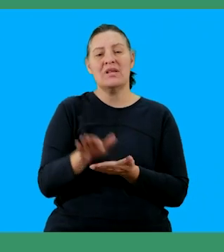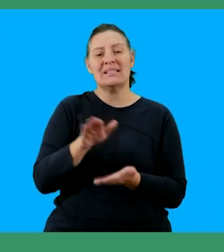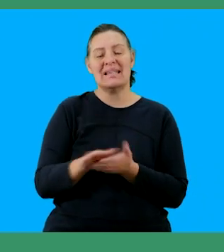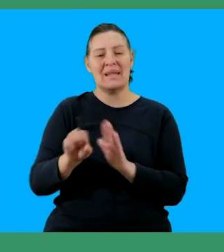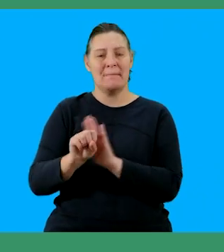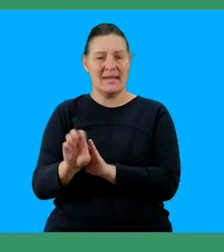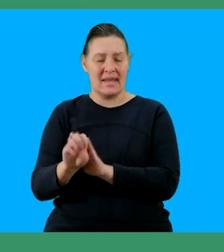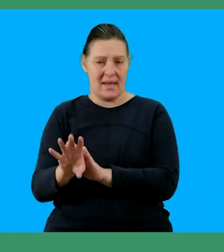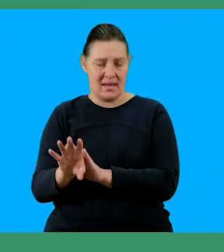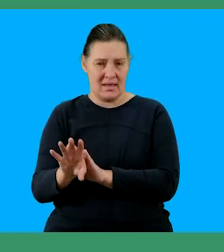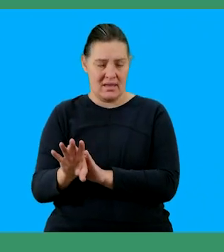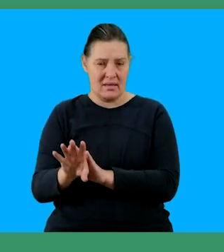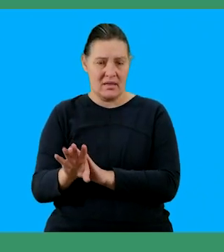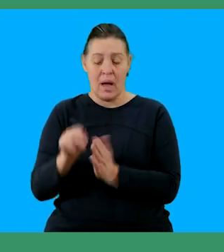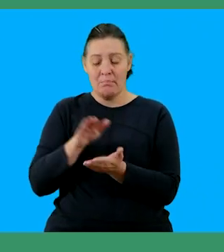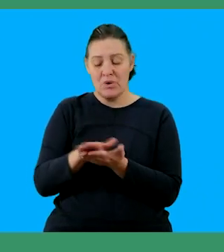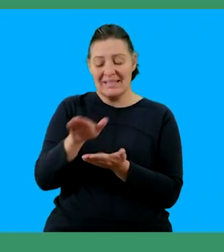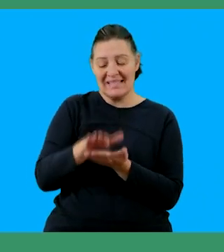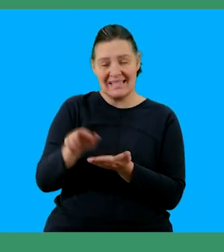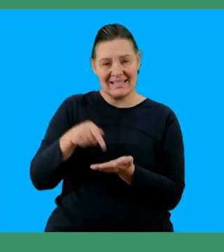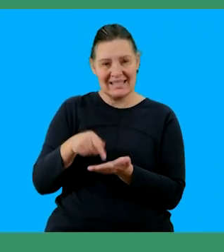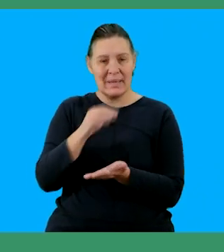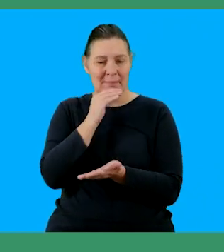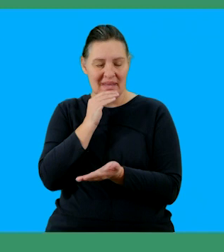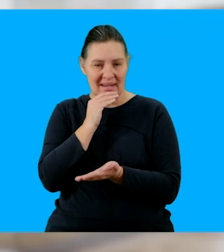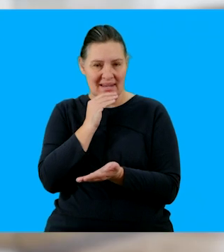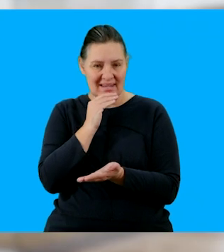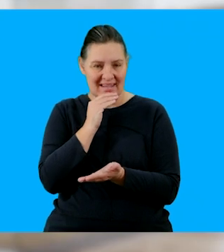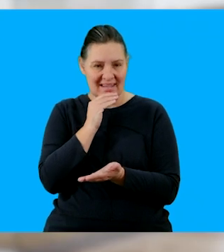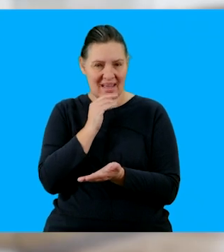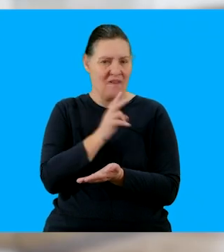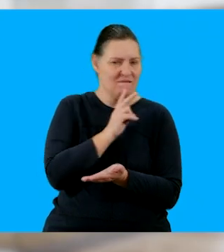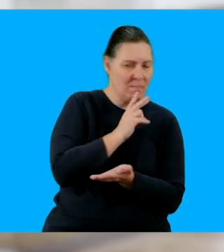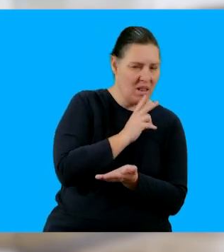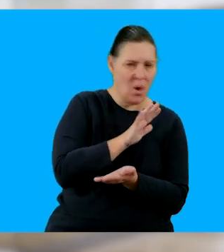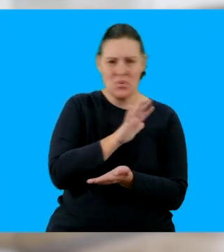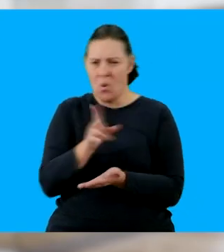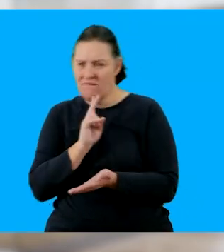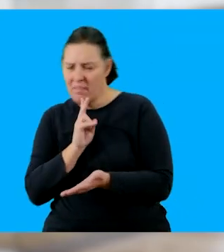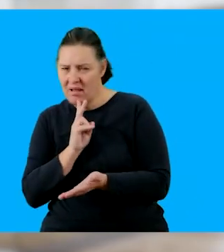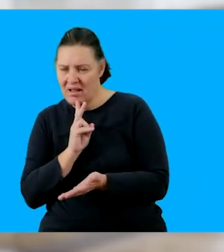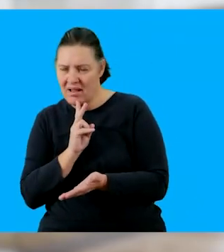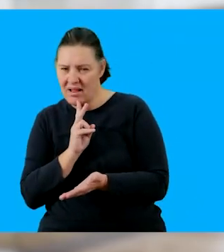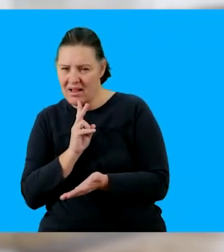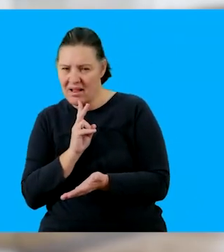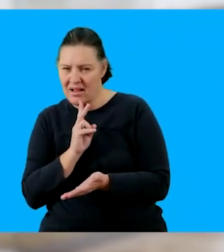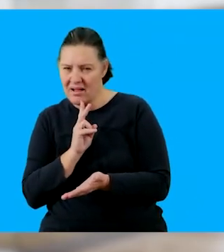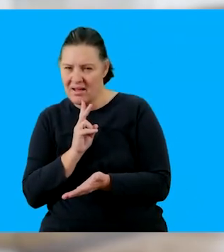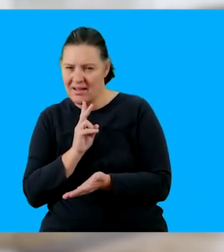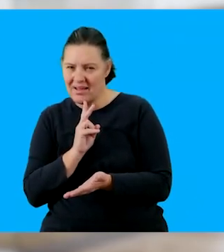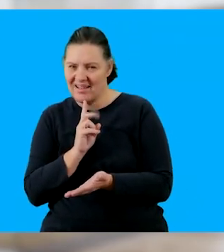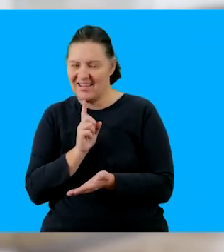printed media. So the term printed, it's printed. So is it verbal or is it non-verbal